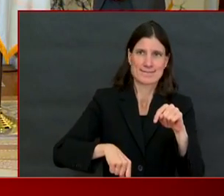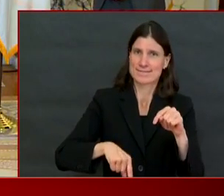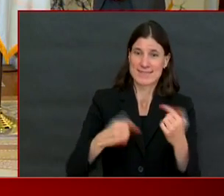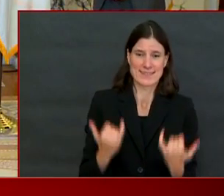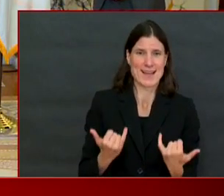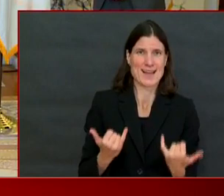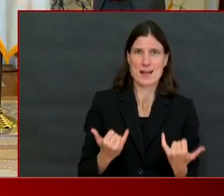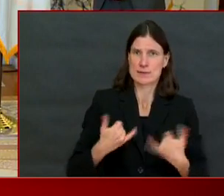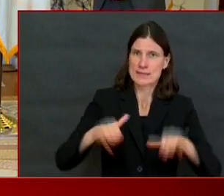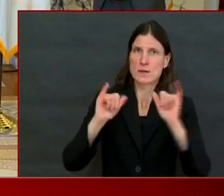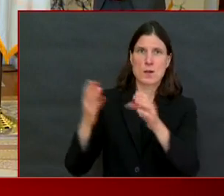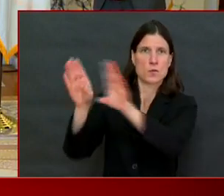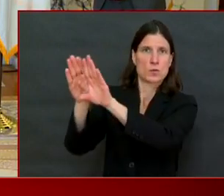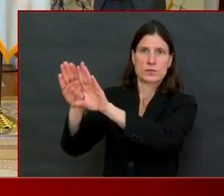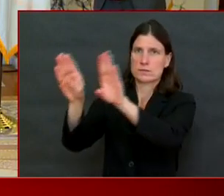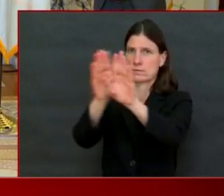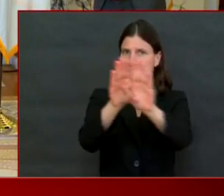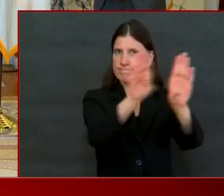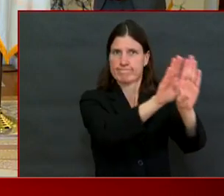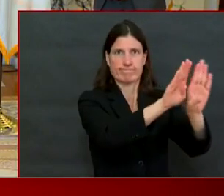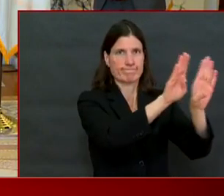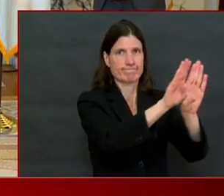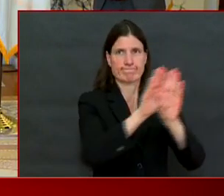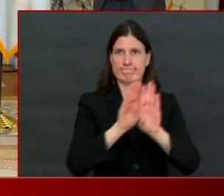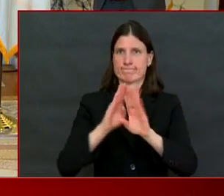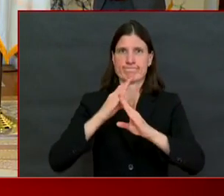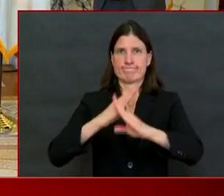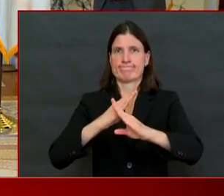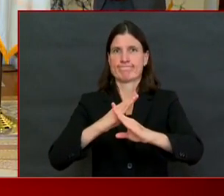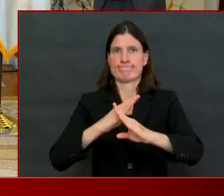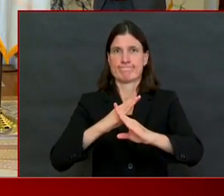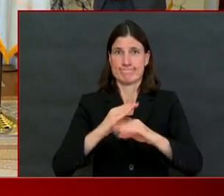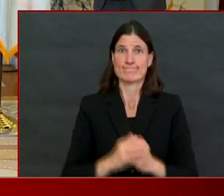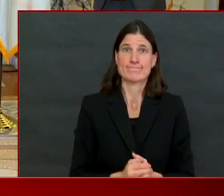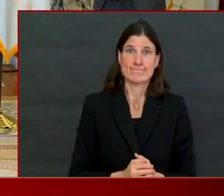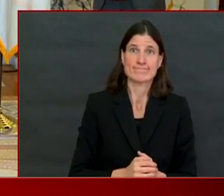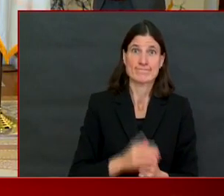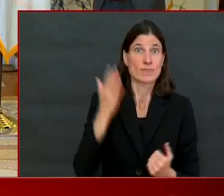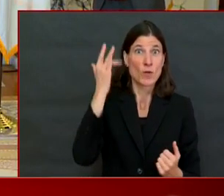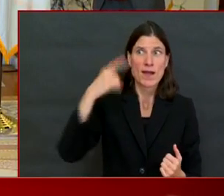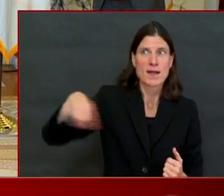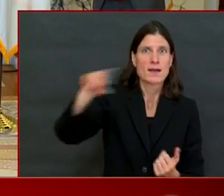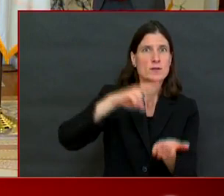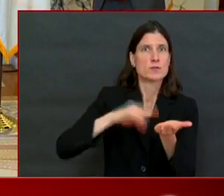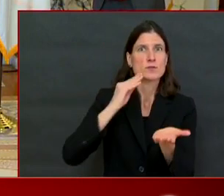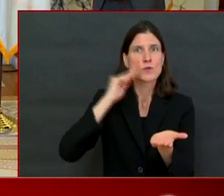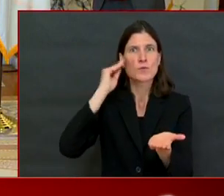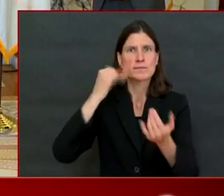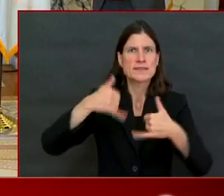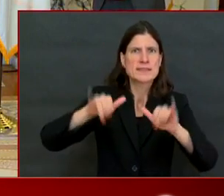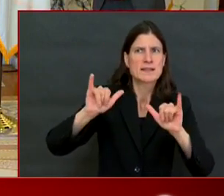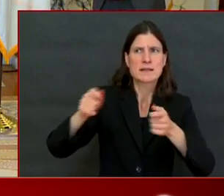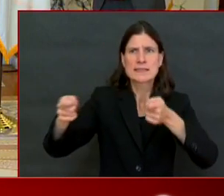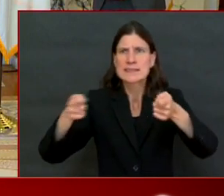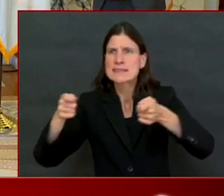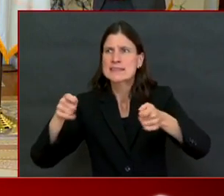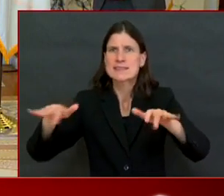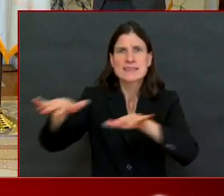about nursing homes during these press conferences, but it's important that people understand that the same restrictions on